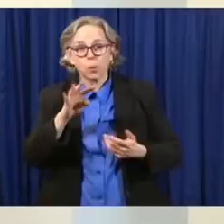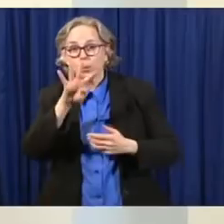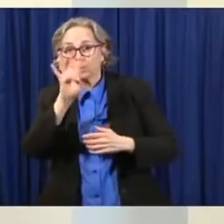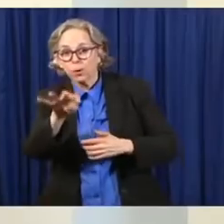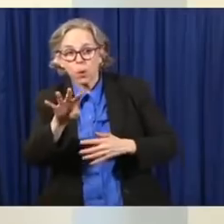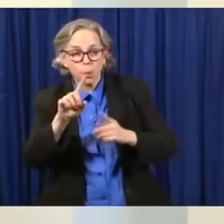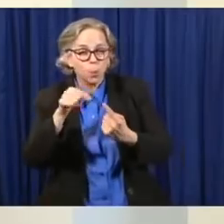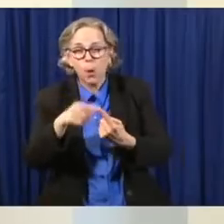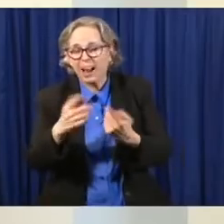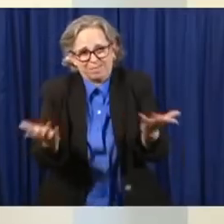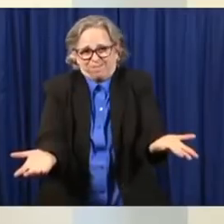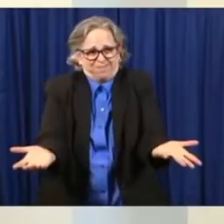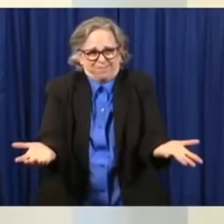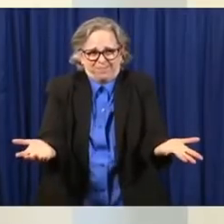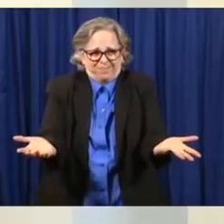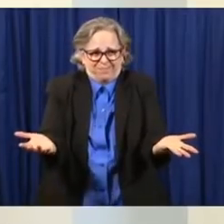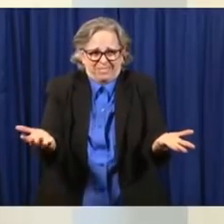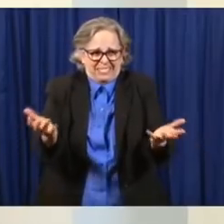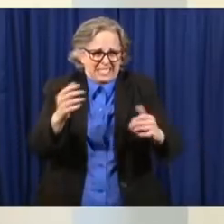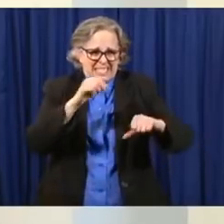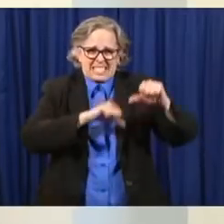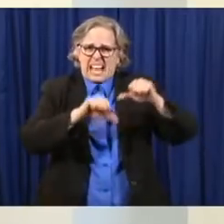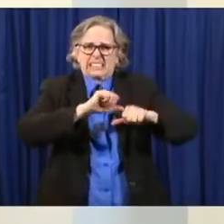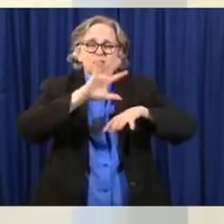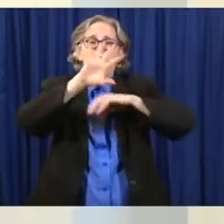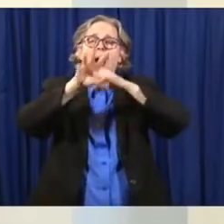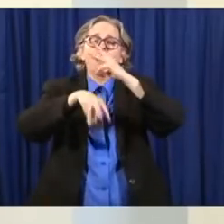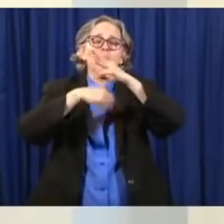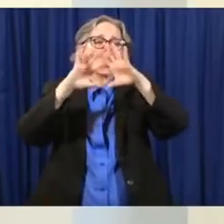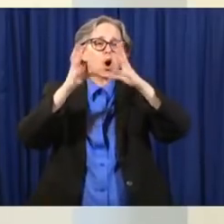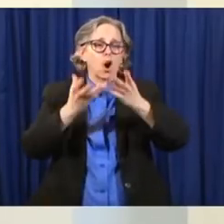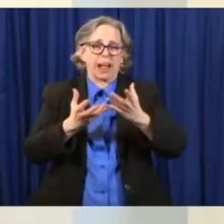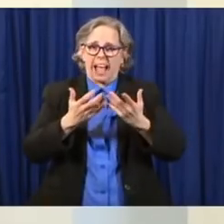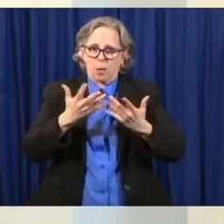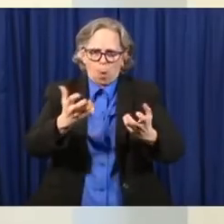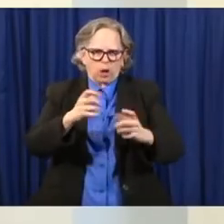in the world are rushing to answer your question.